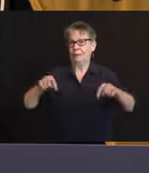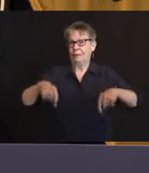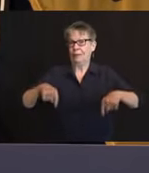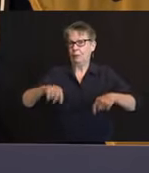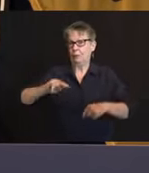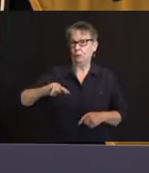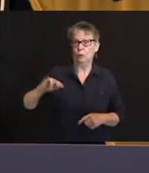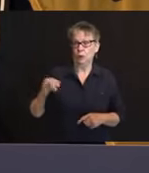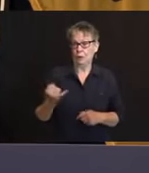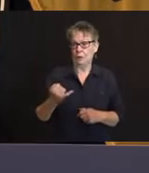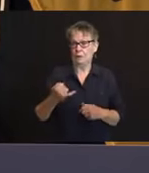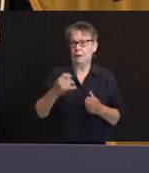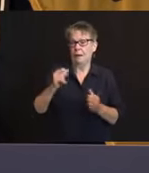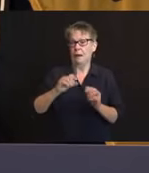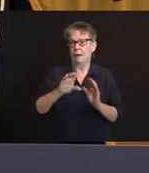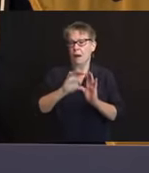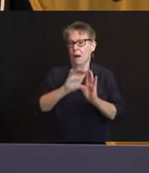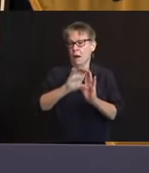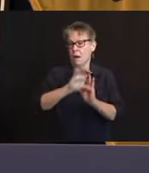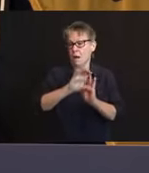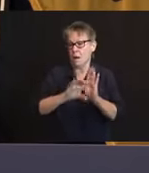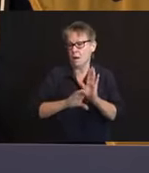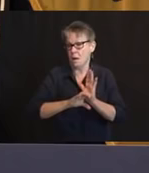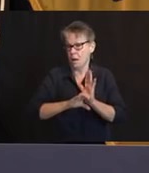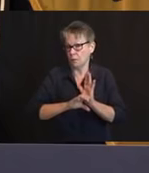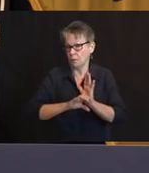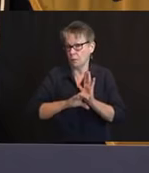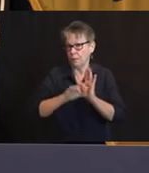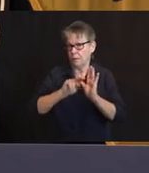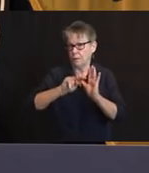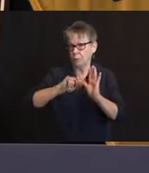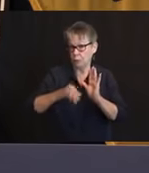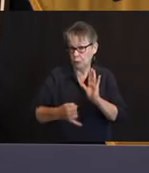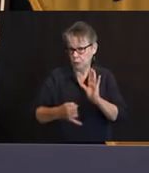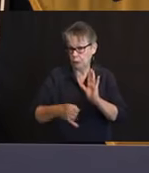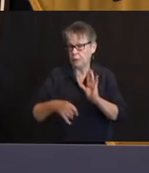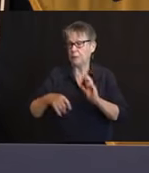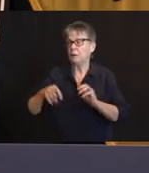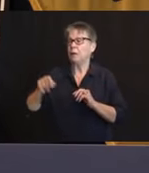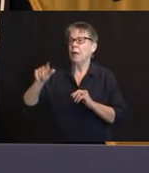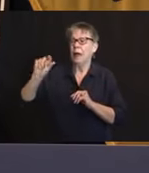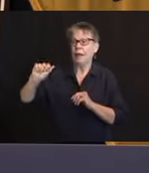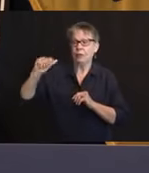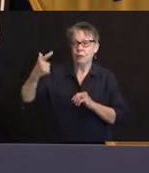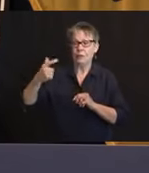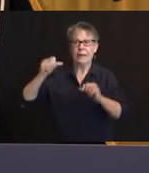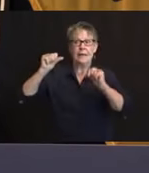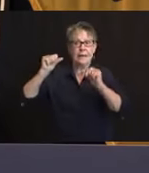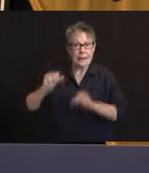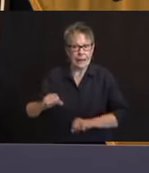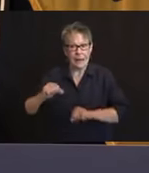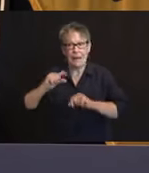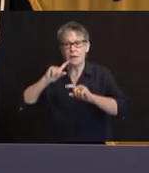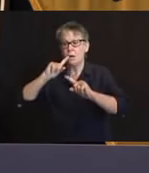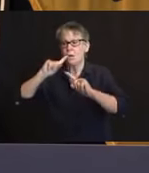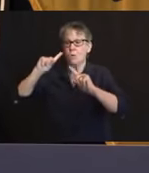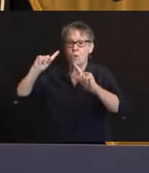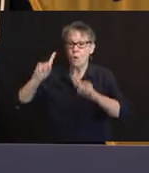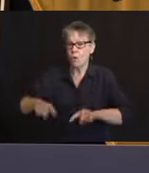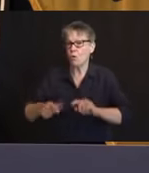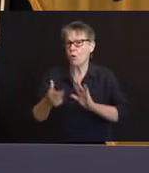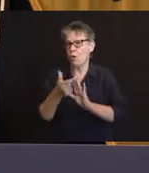the Attorney General to issue a law enforcement directive like he did today, which is not true in other states. So he's able to change the behavior of law